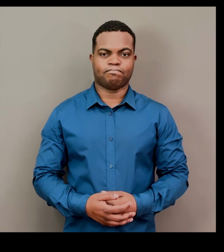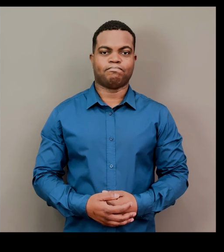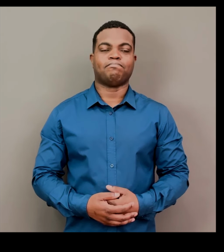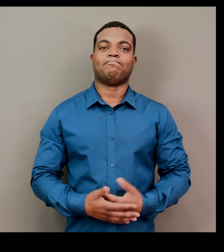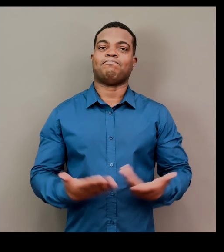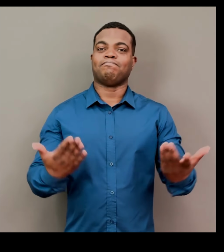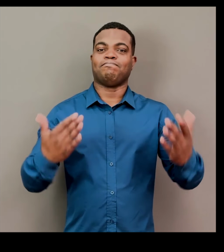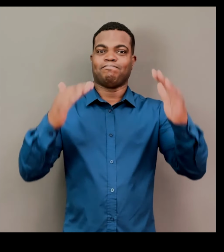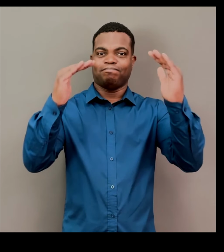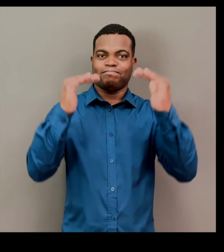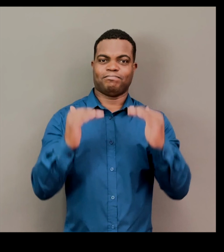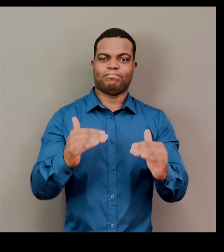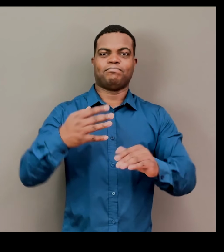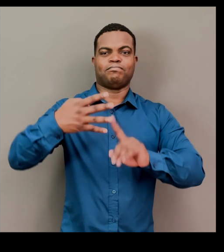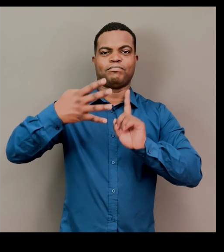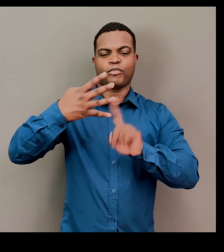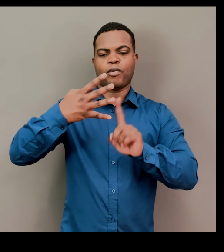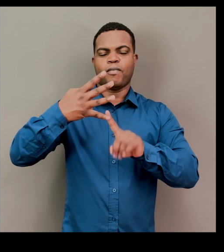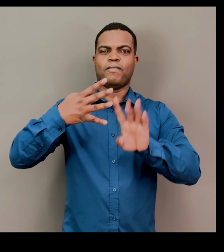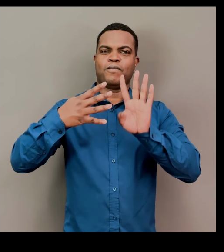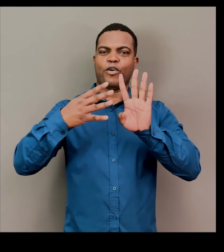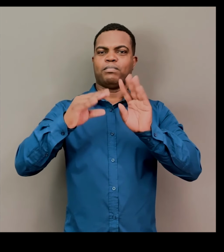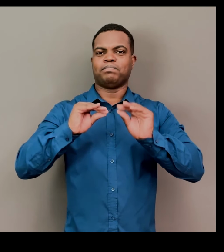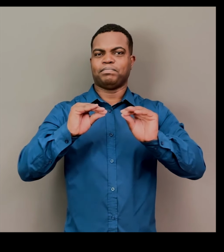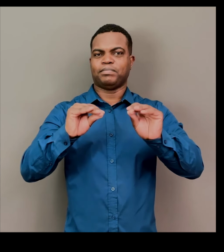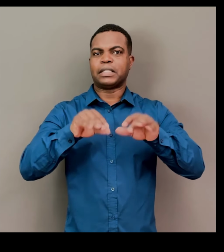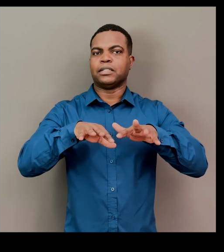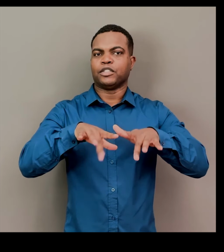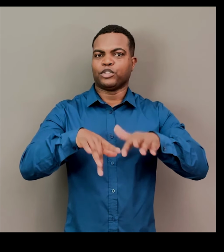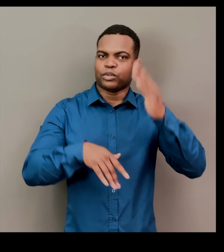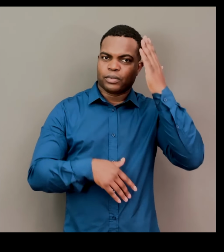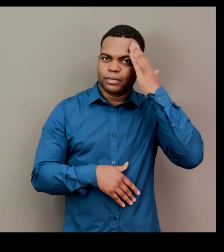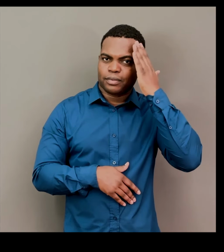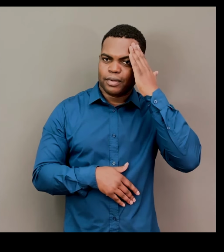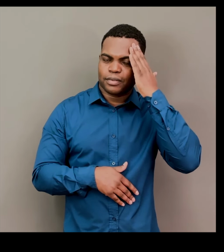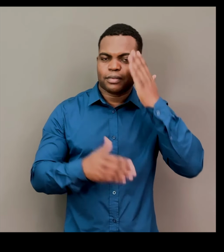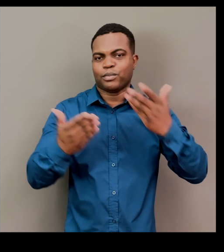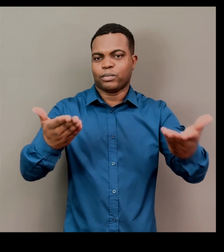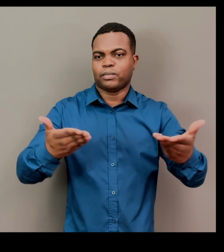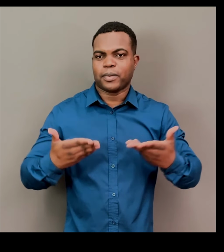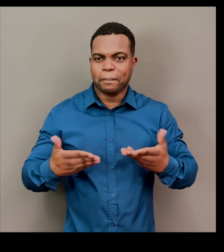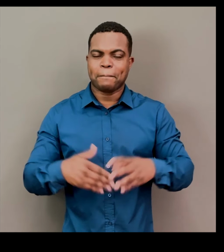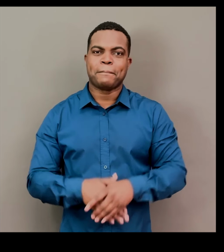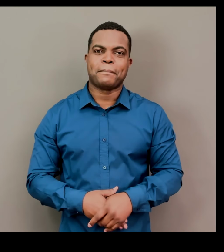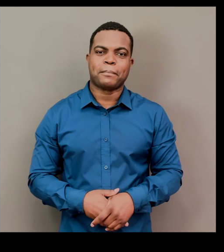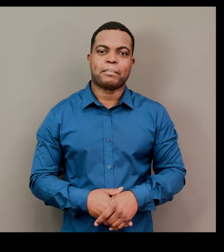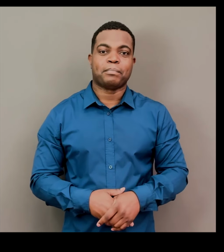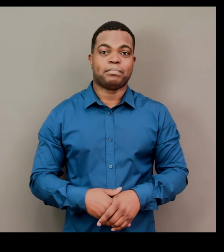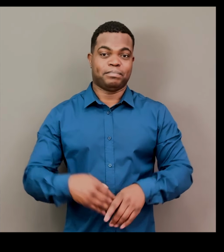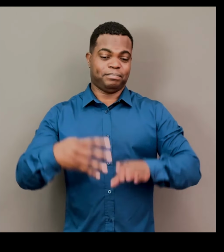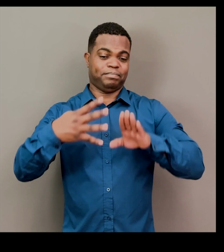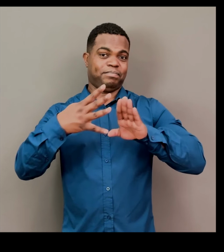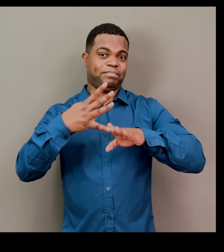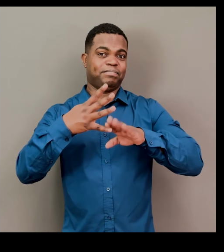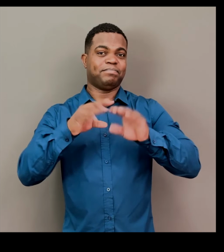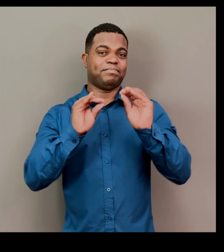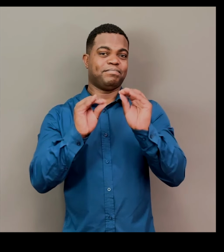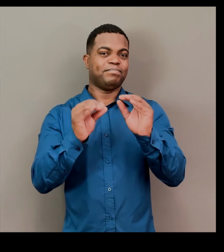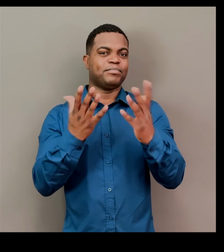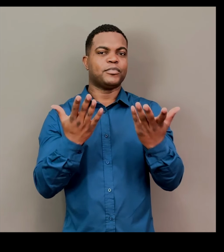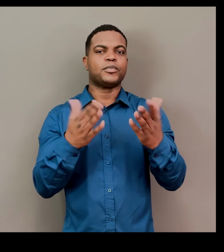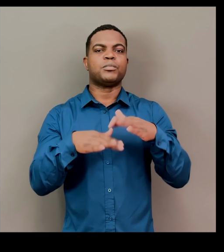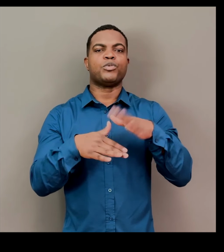Hello and welcome to the module number 4 of the Digital Literacy course. In this module, we will talk about